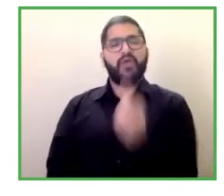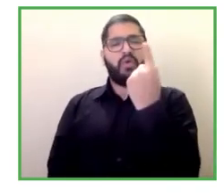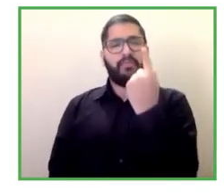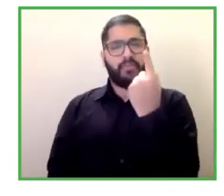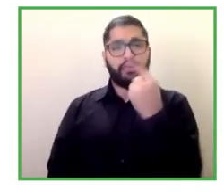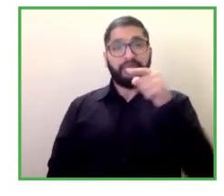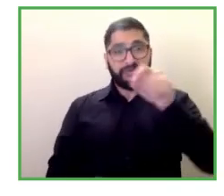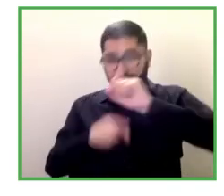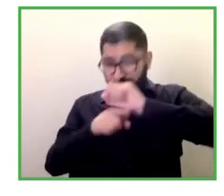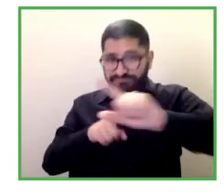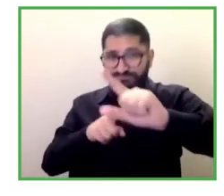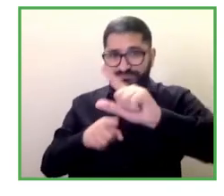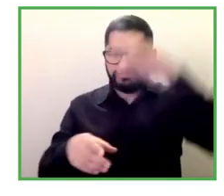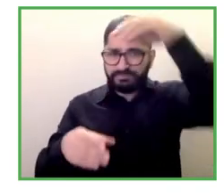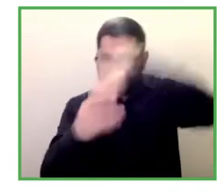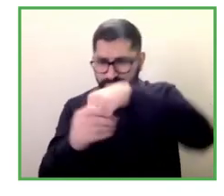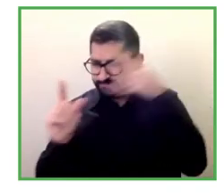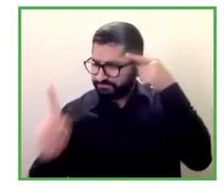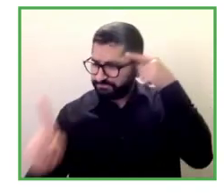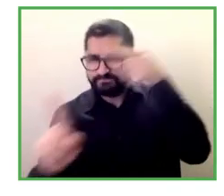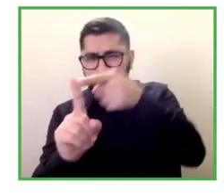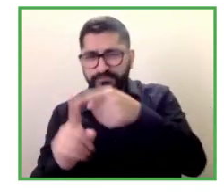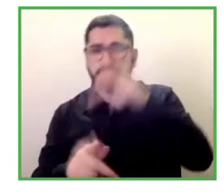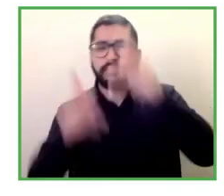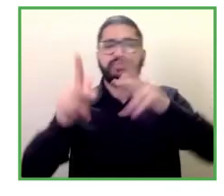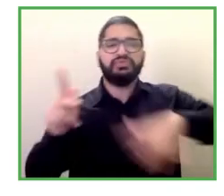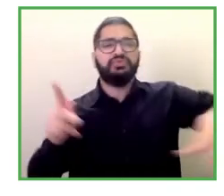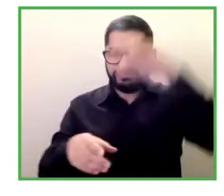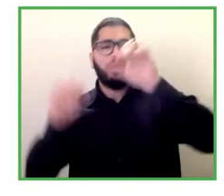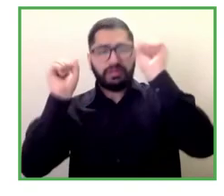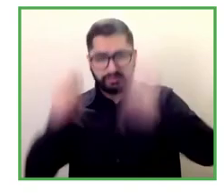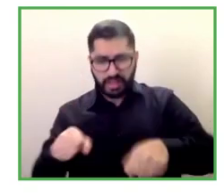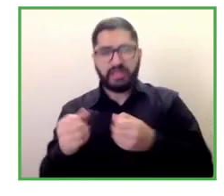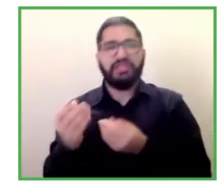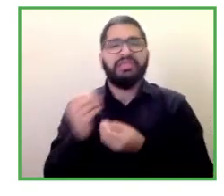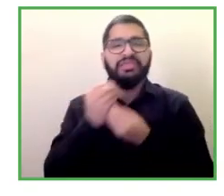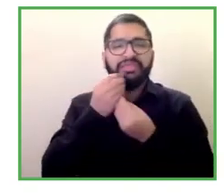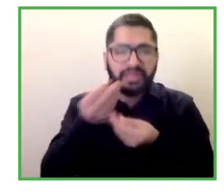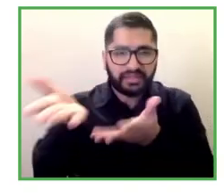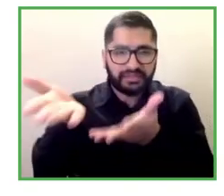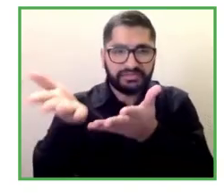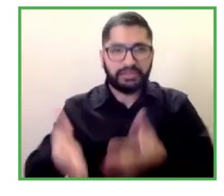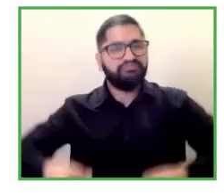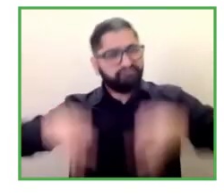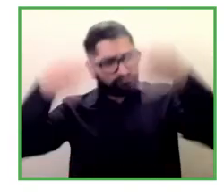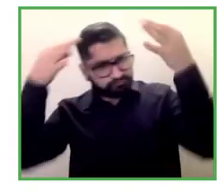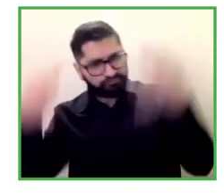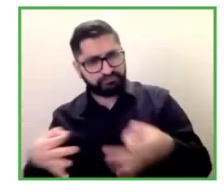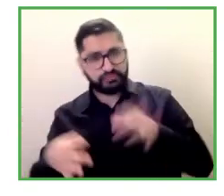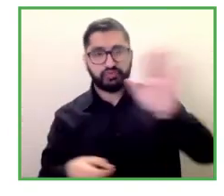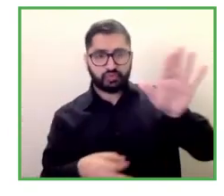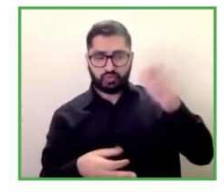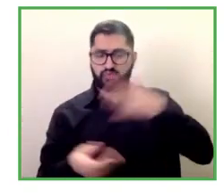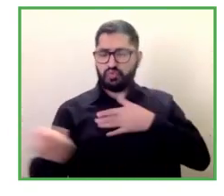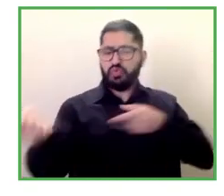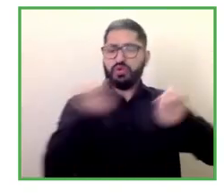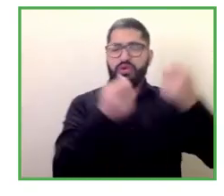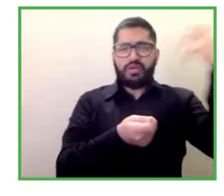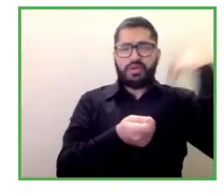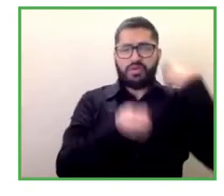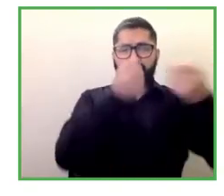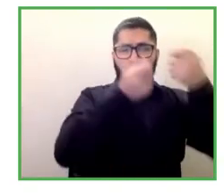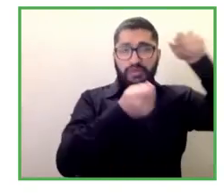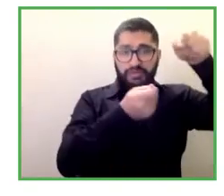business owners with disabilities are given opportunities, whether it's in state government procurement or other procurement